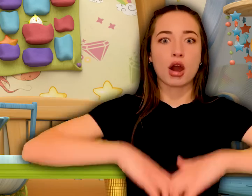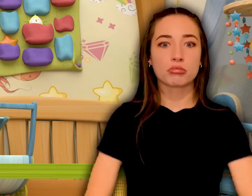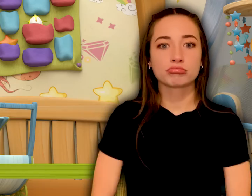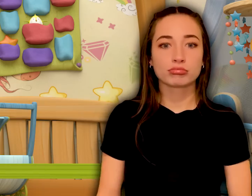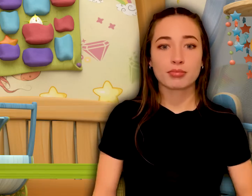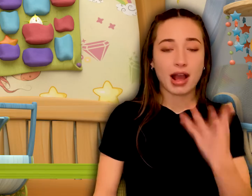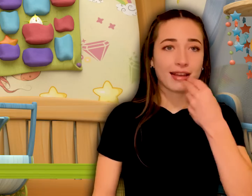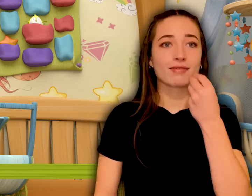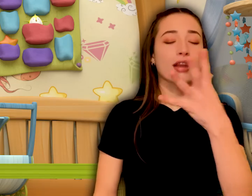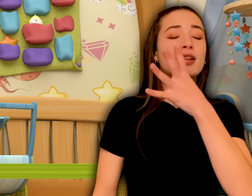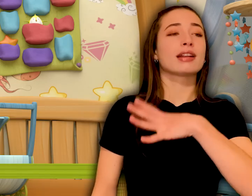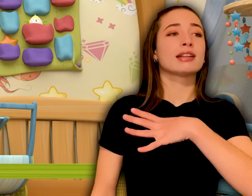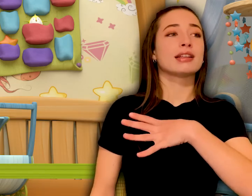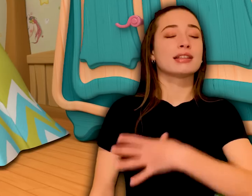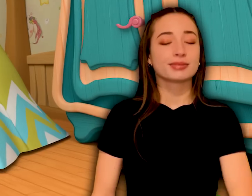falling